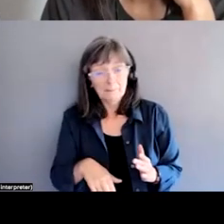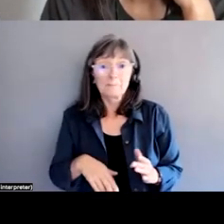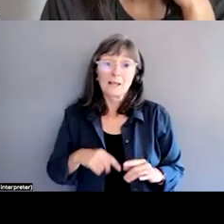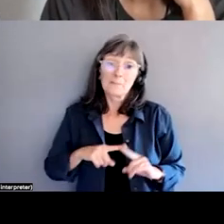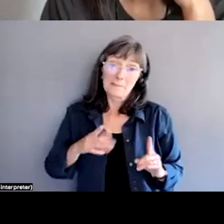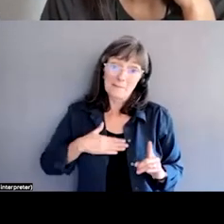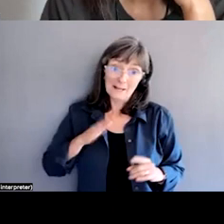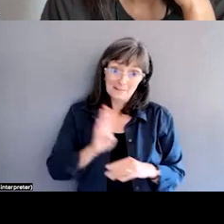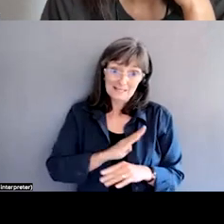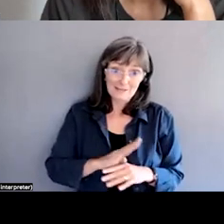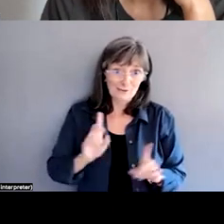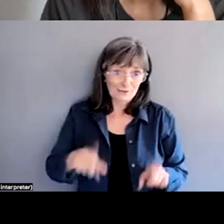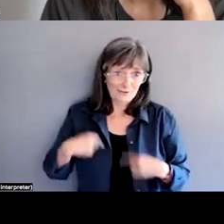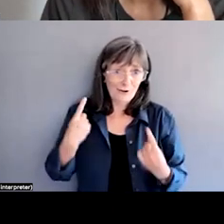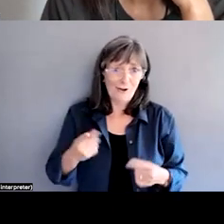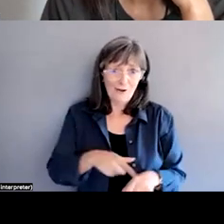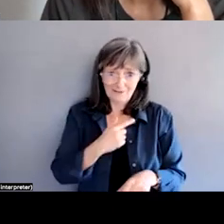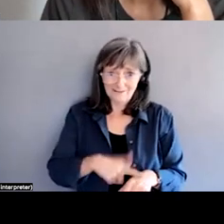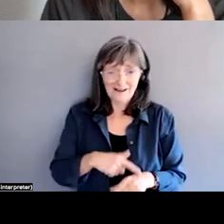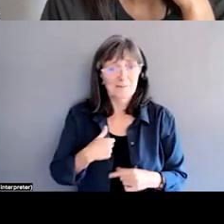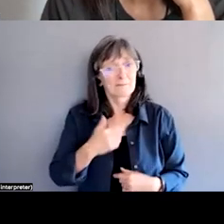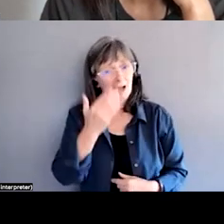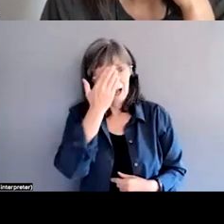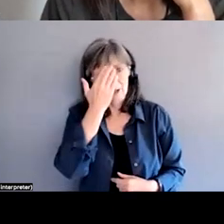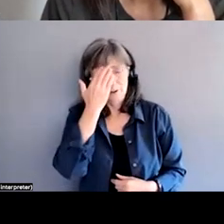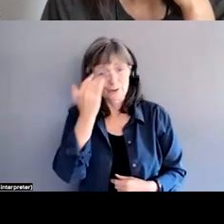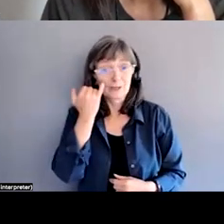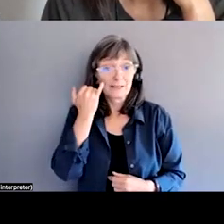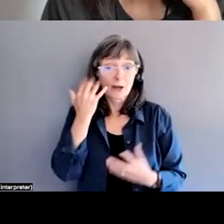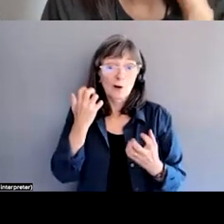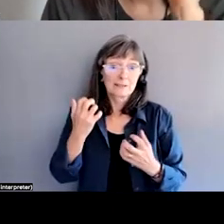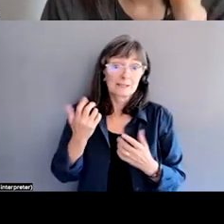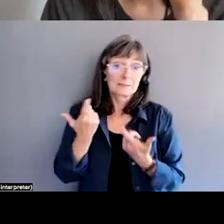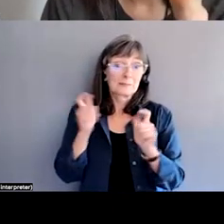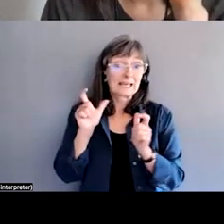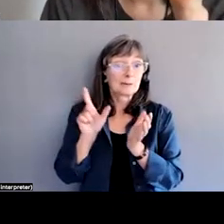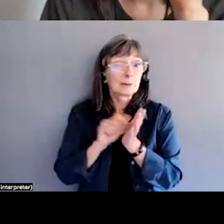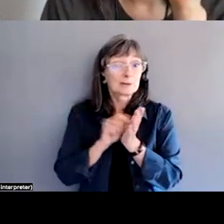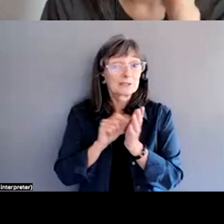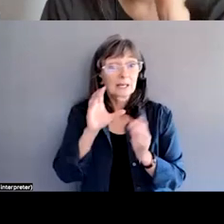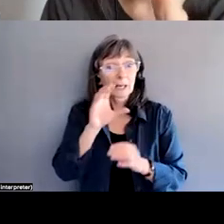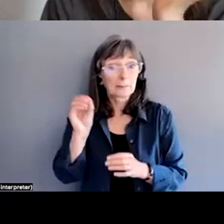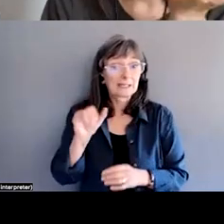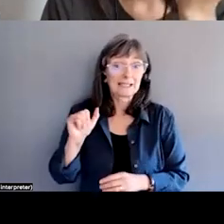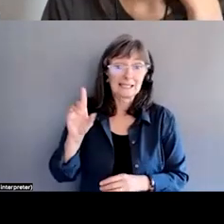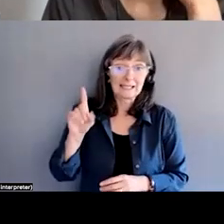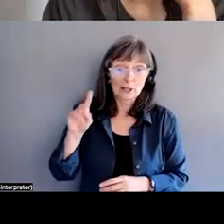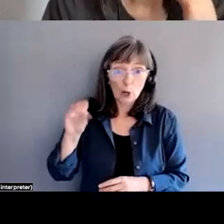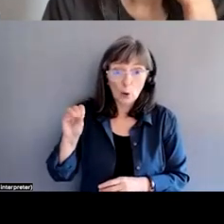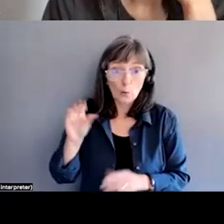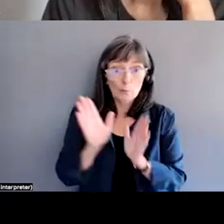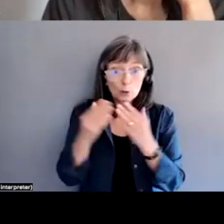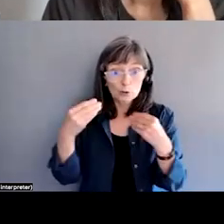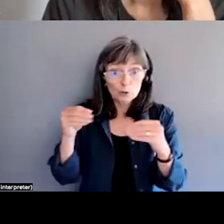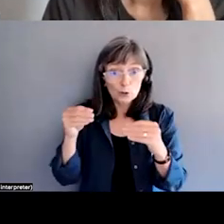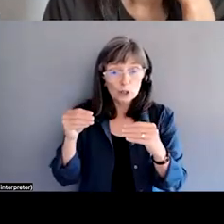for it to get into Indigo, for example, or many other places, there's like would this work in Moose Jaw